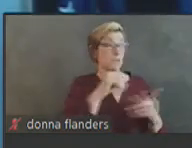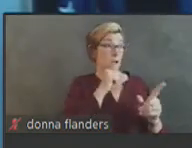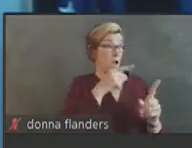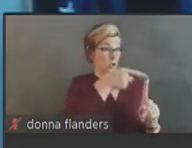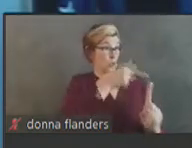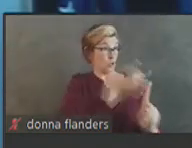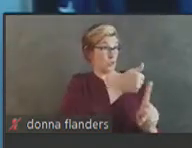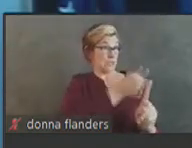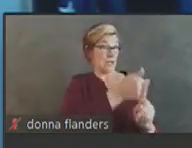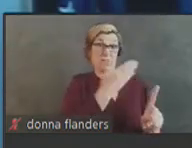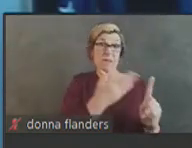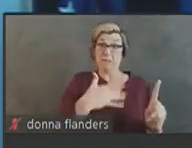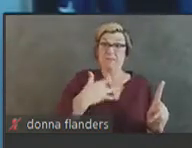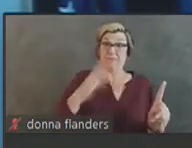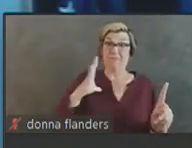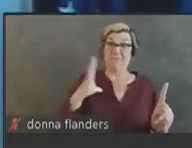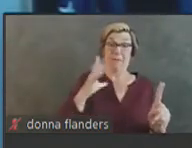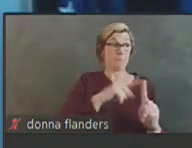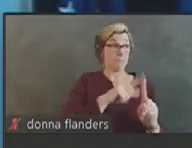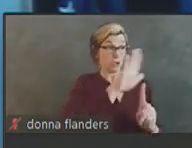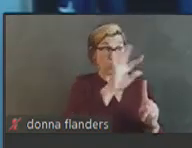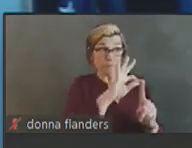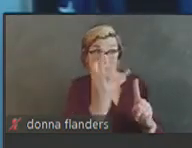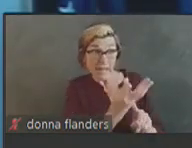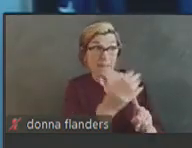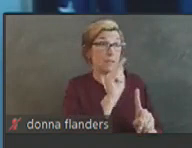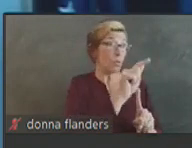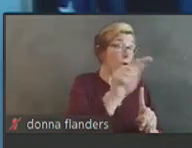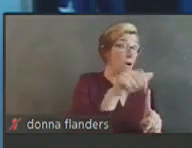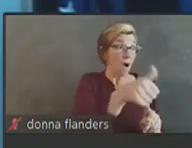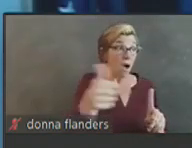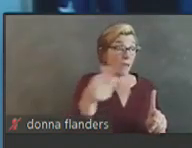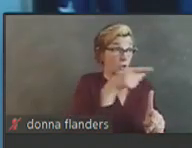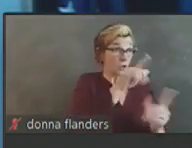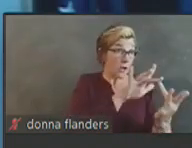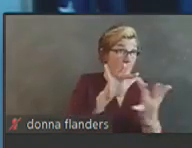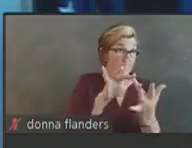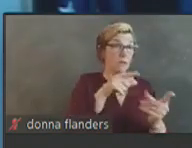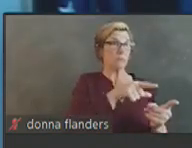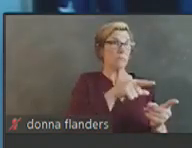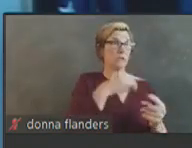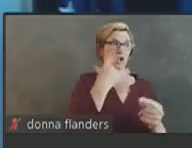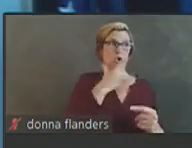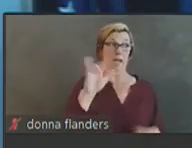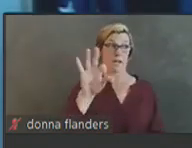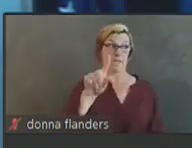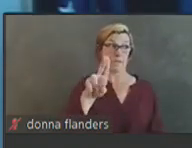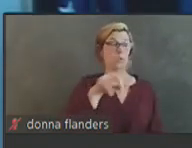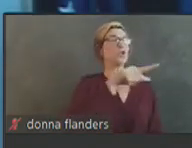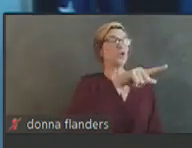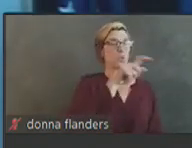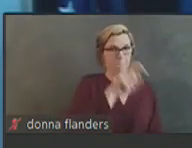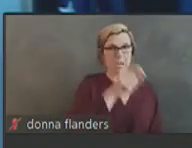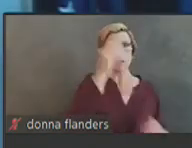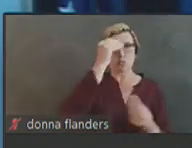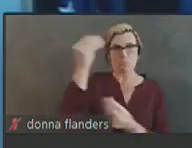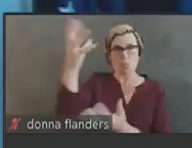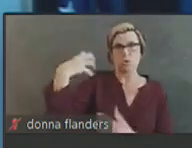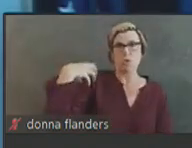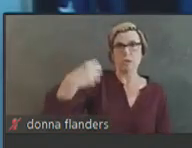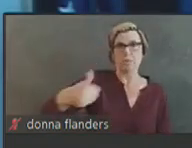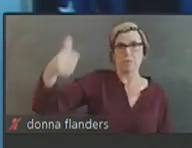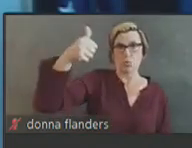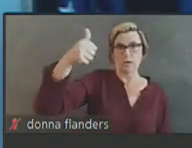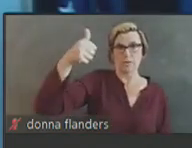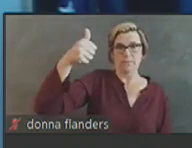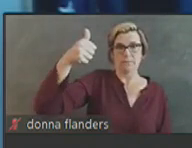someone who does exhibit flu-like symptoms, you should report this to your employer and you should